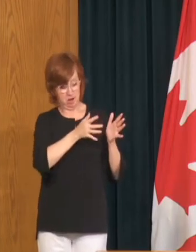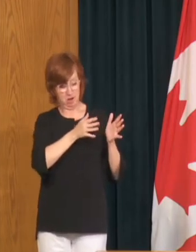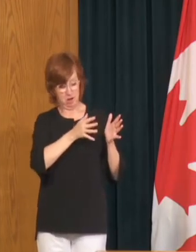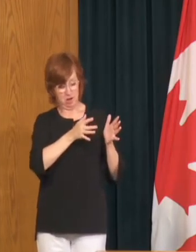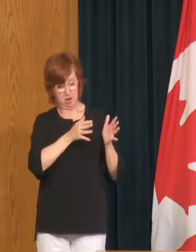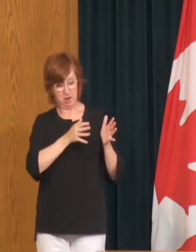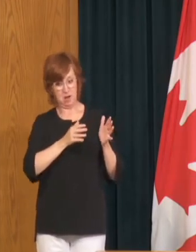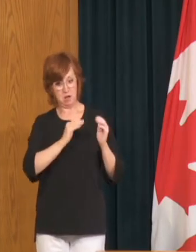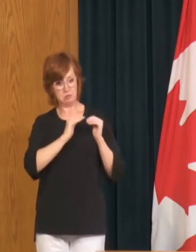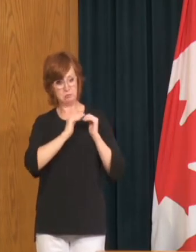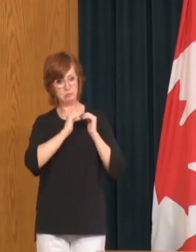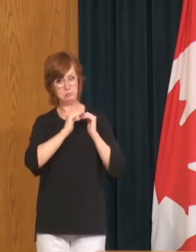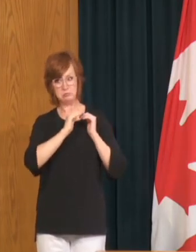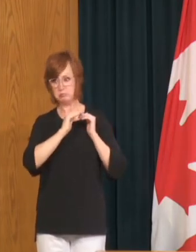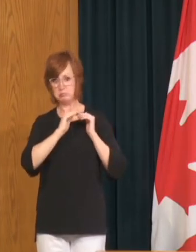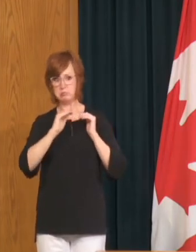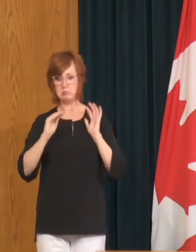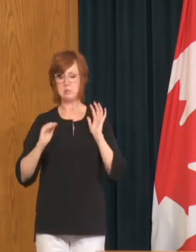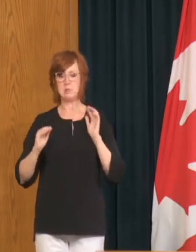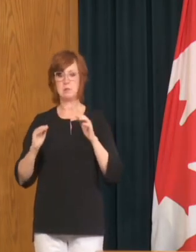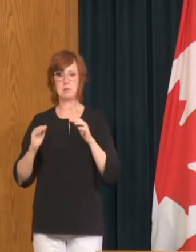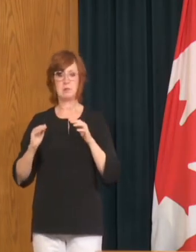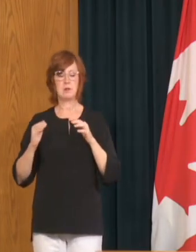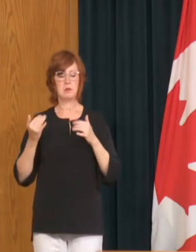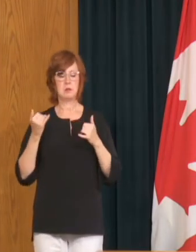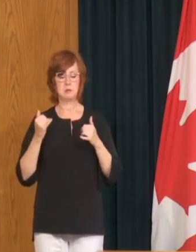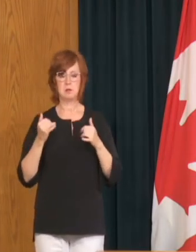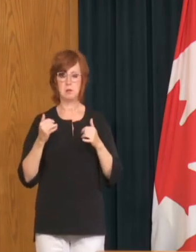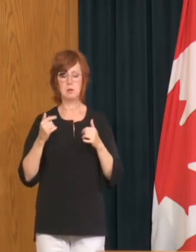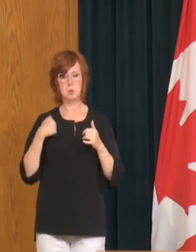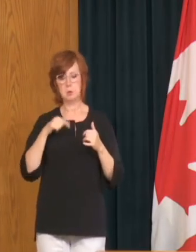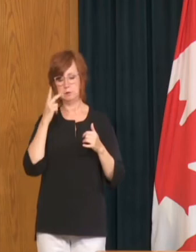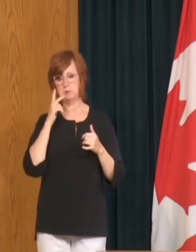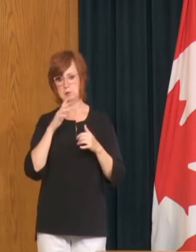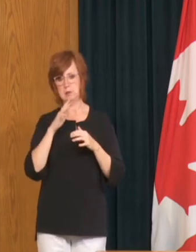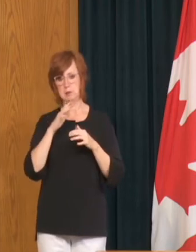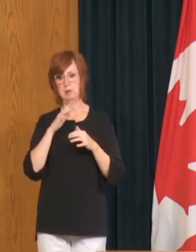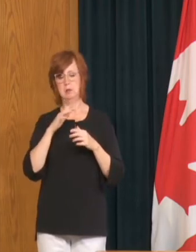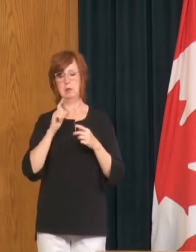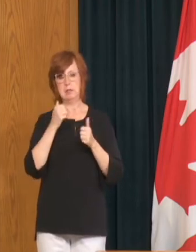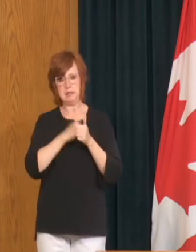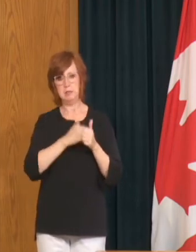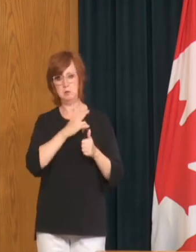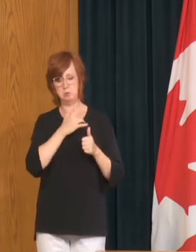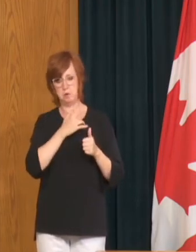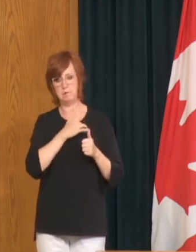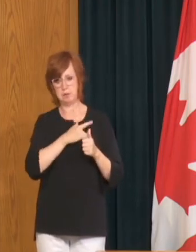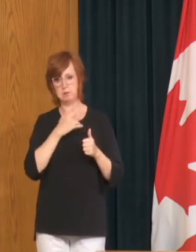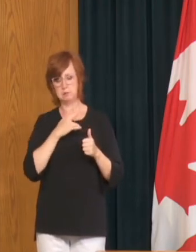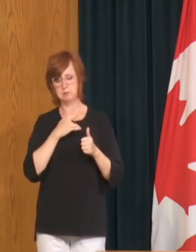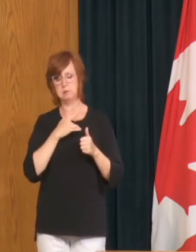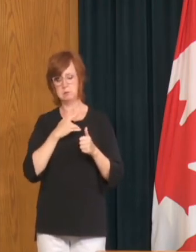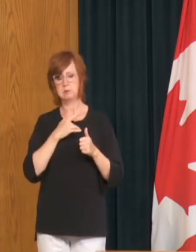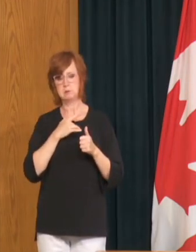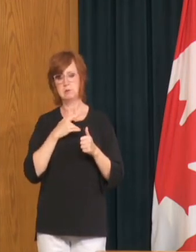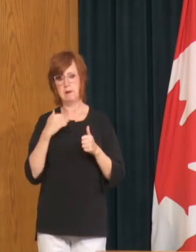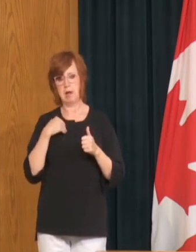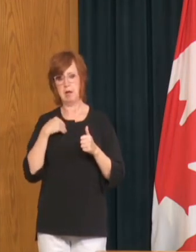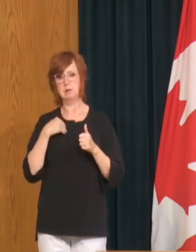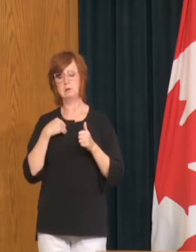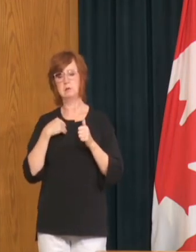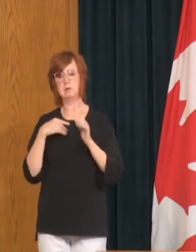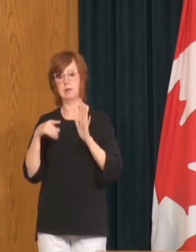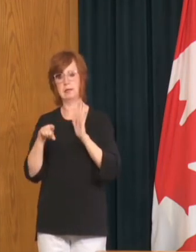other province, territory, and the nation of Canada is experiencing a deficit, and that's due to the response to COVID. Follow-up? Yeah,